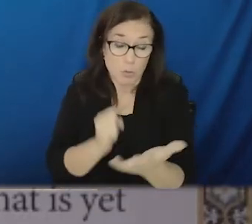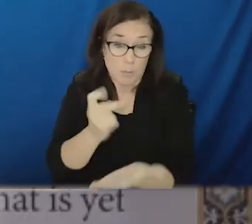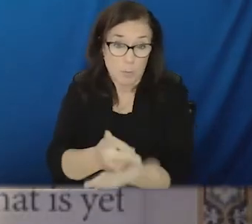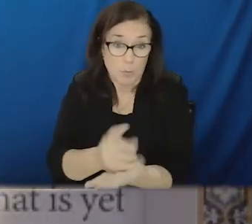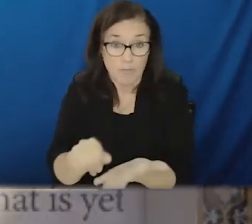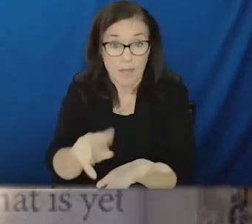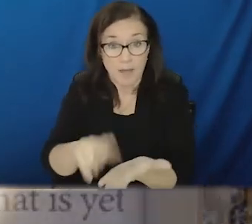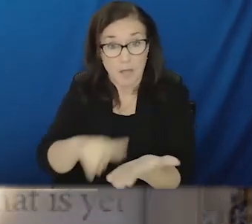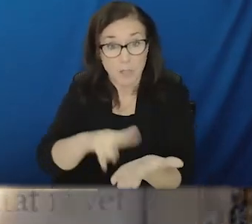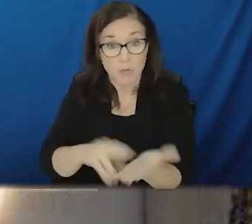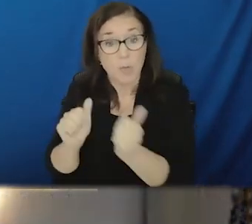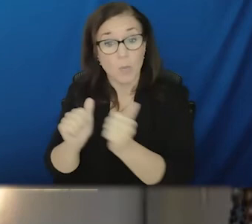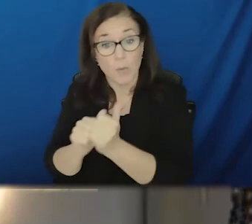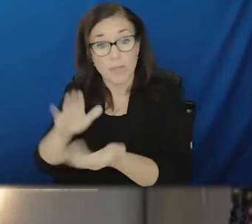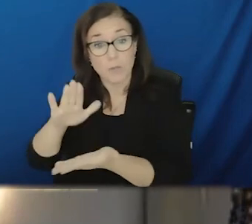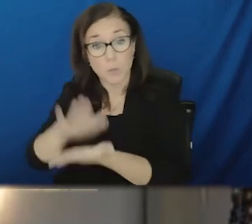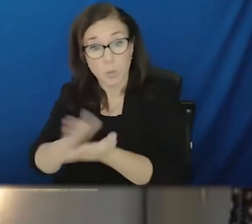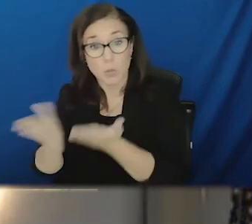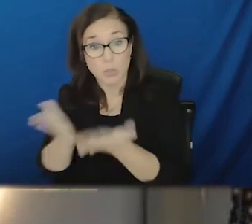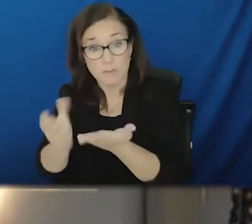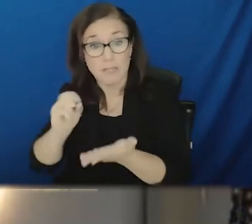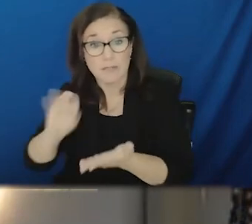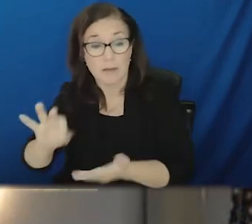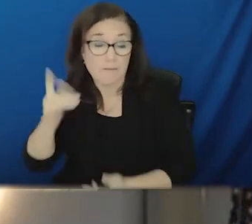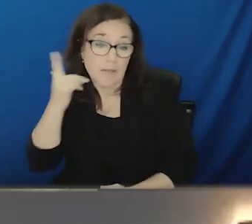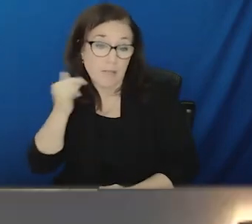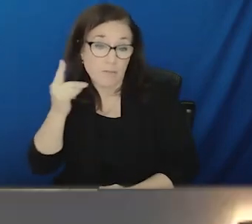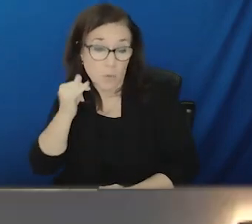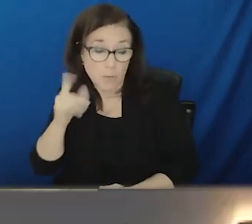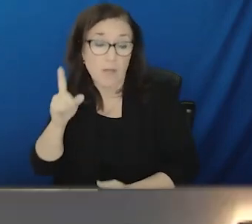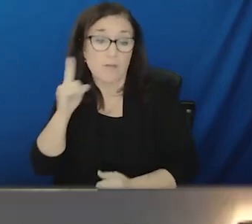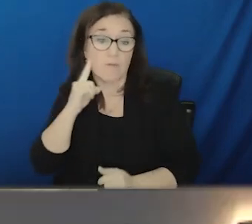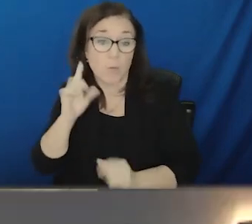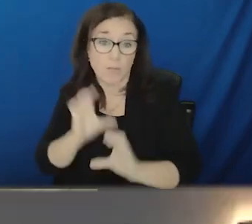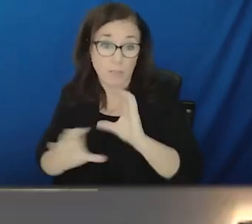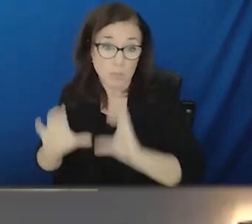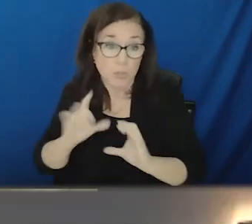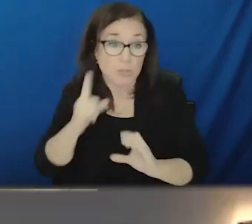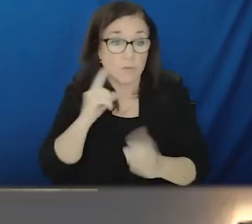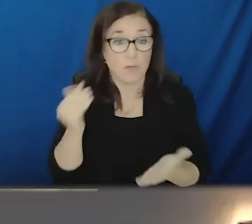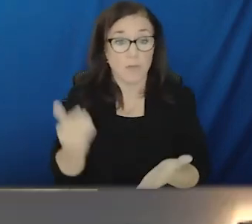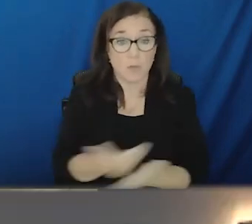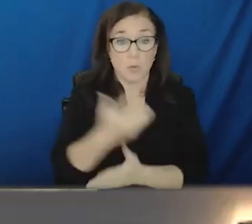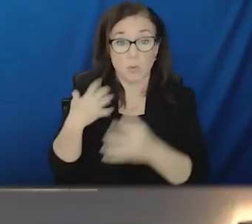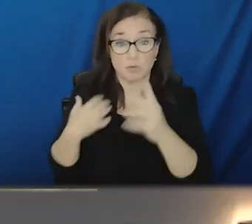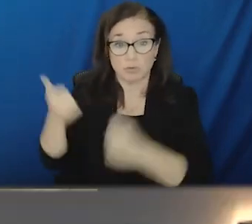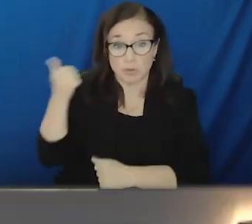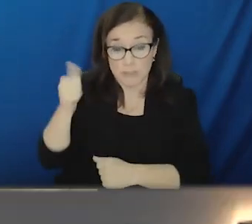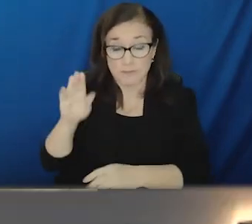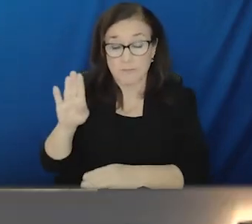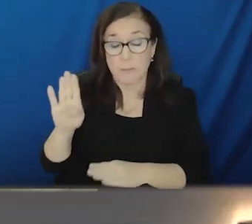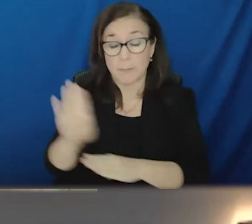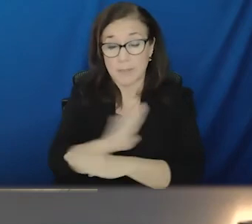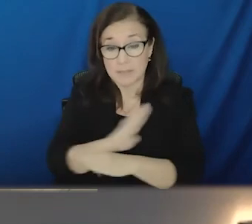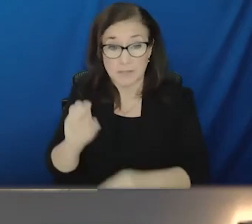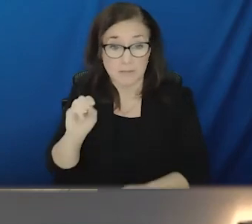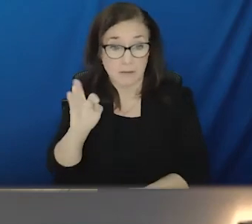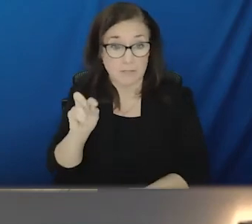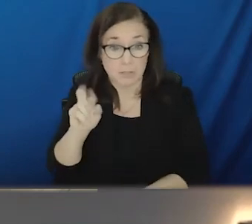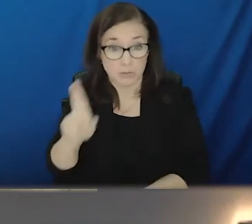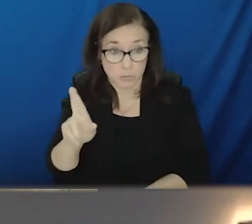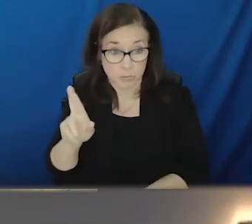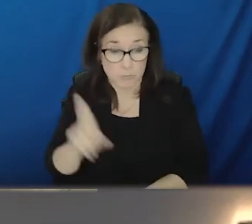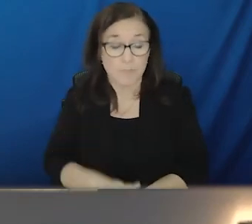California, executive search firm for the recruitment of the new chief business officer? I so